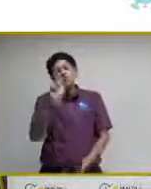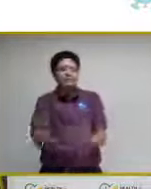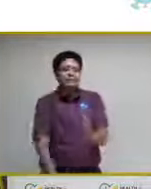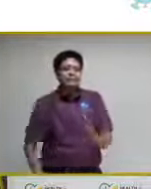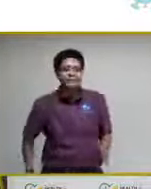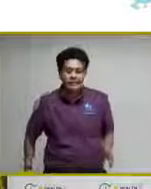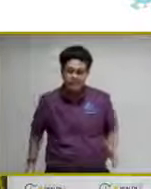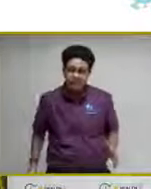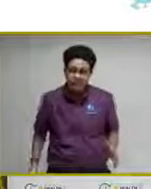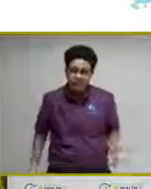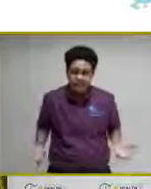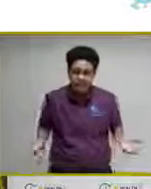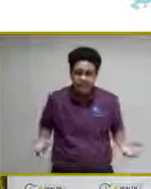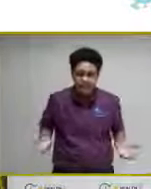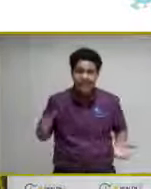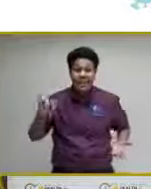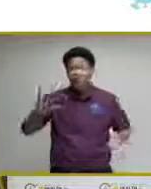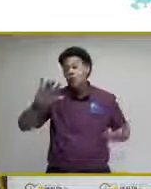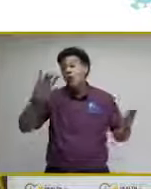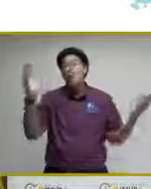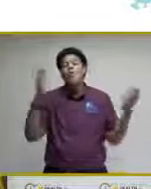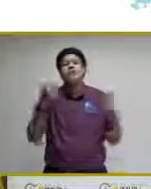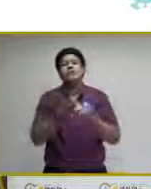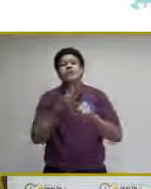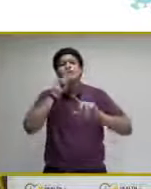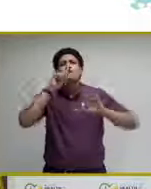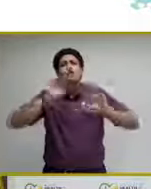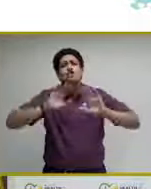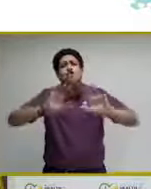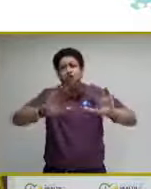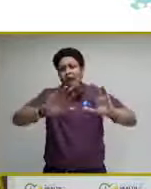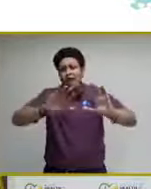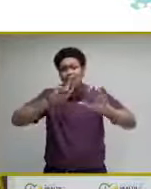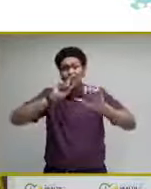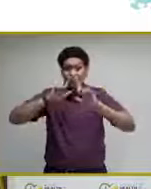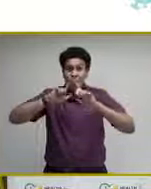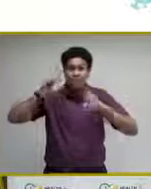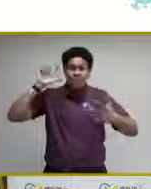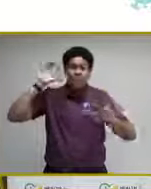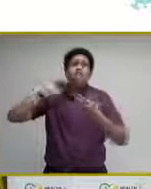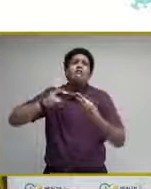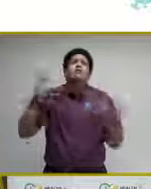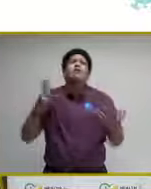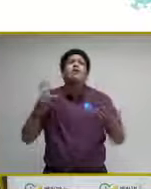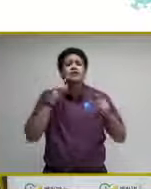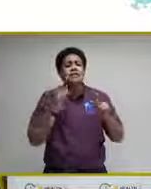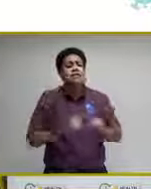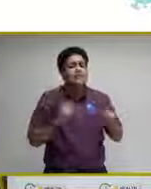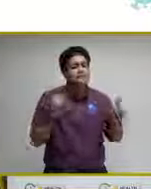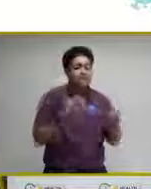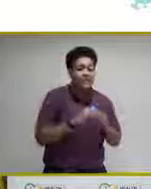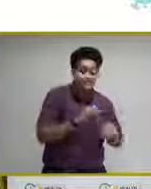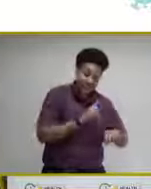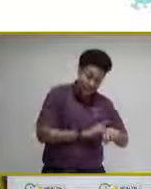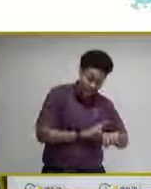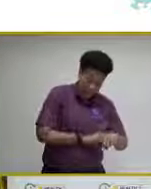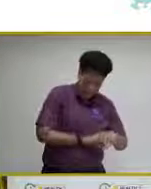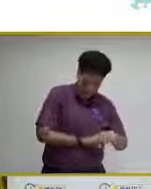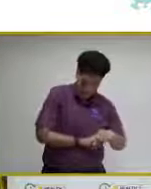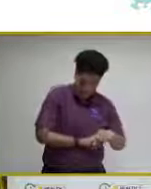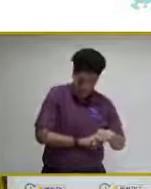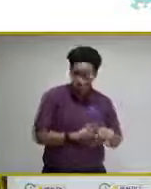minutes. So that is what drives, to a large extent, the difference in times